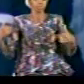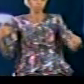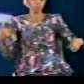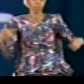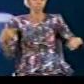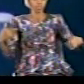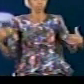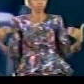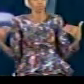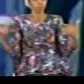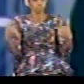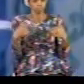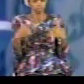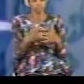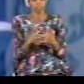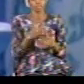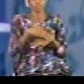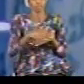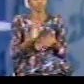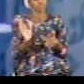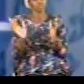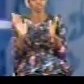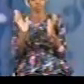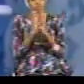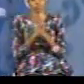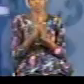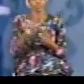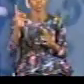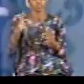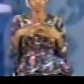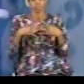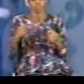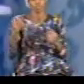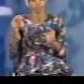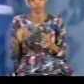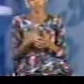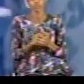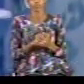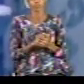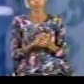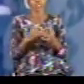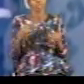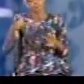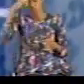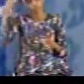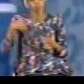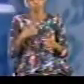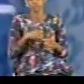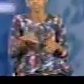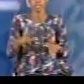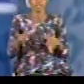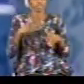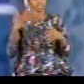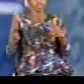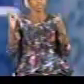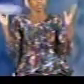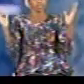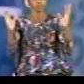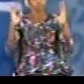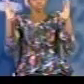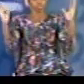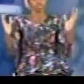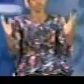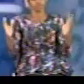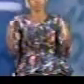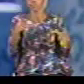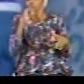patience Monday, because we are celebrating an unlimited dominion here, and patience dominion says, praise the Lord. She